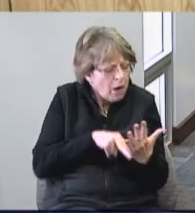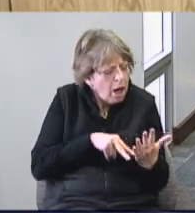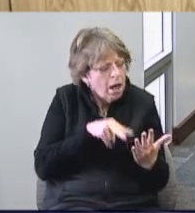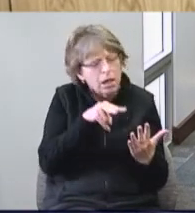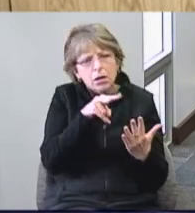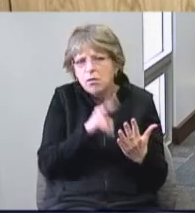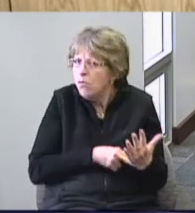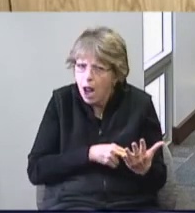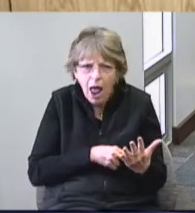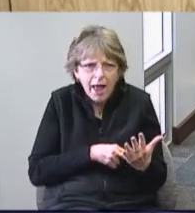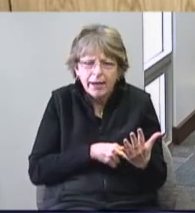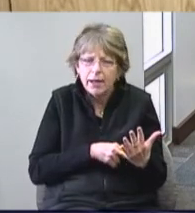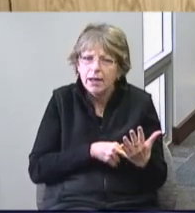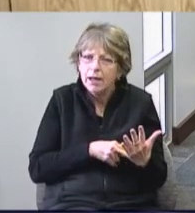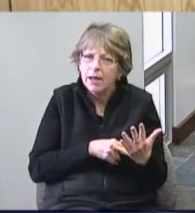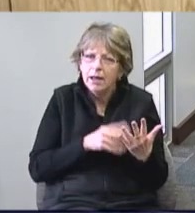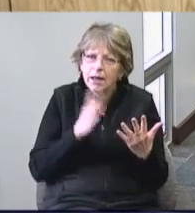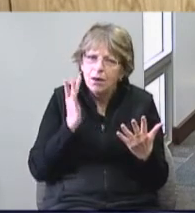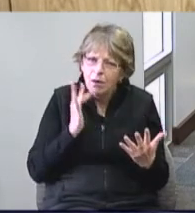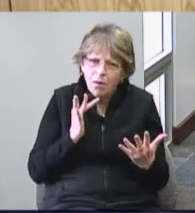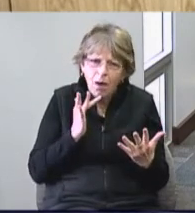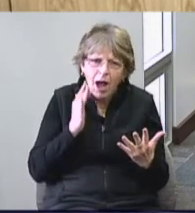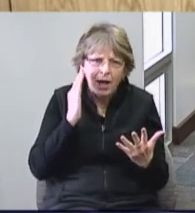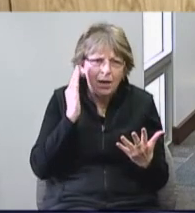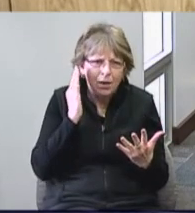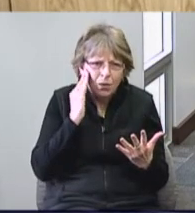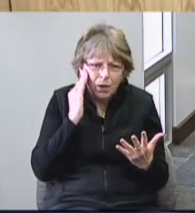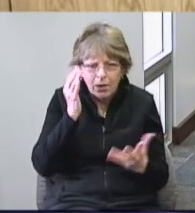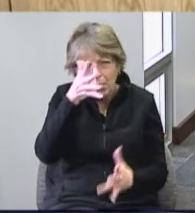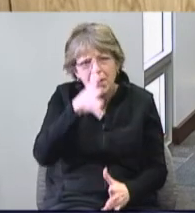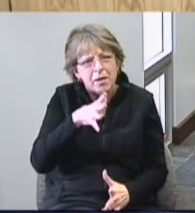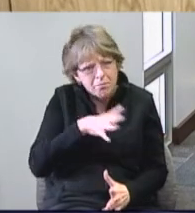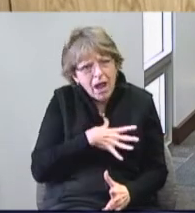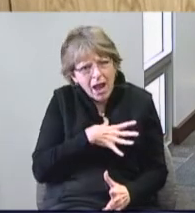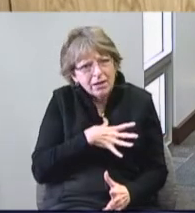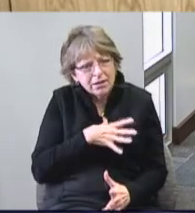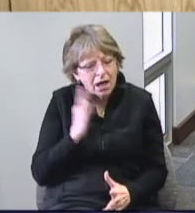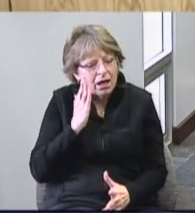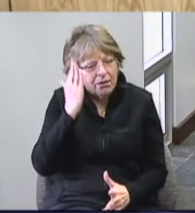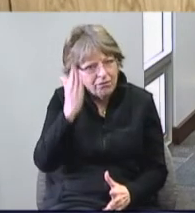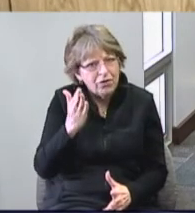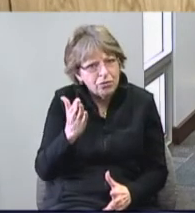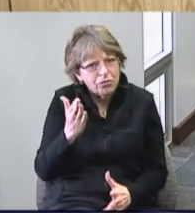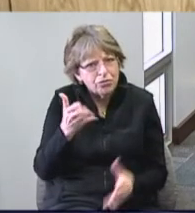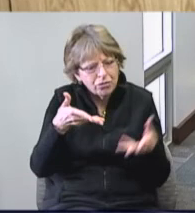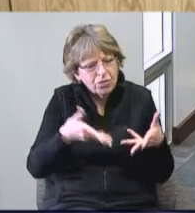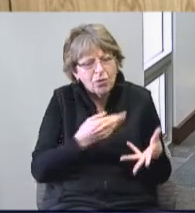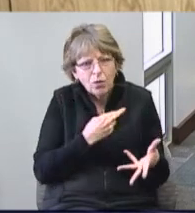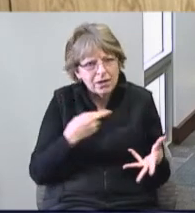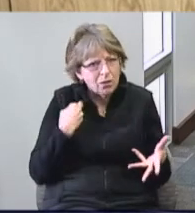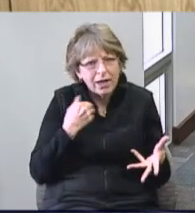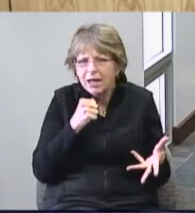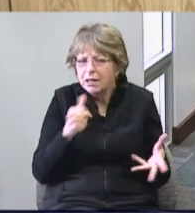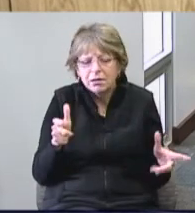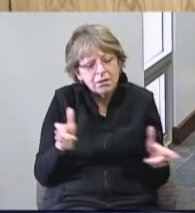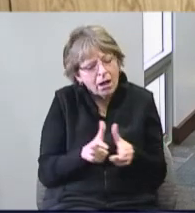very closely because we recognize that a man's livelihood is at stake and it's not a small decision. So